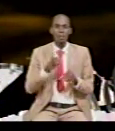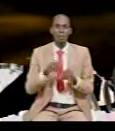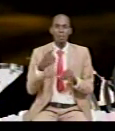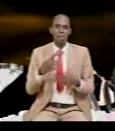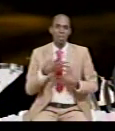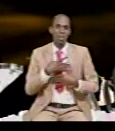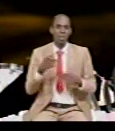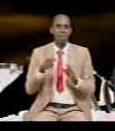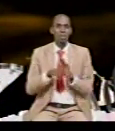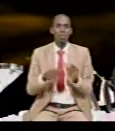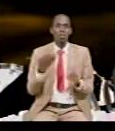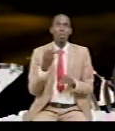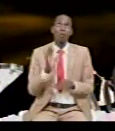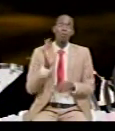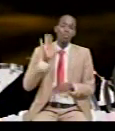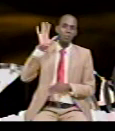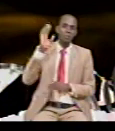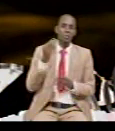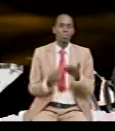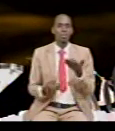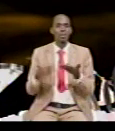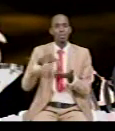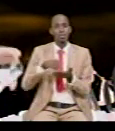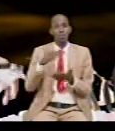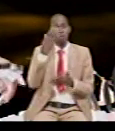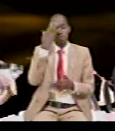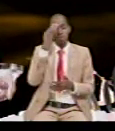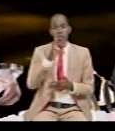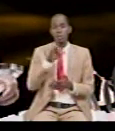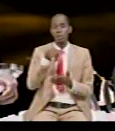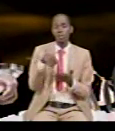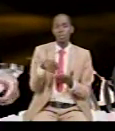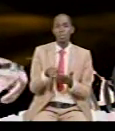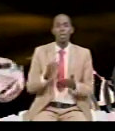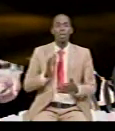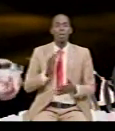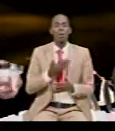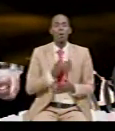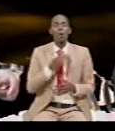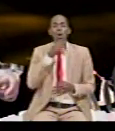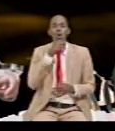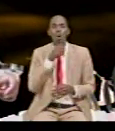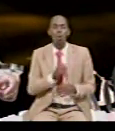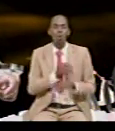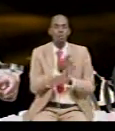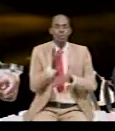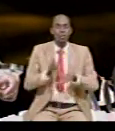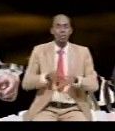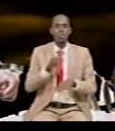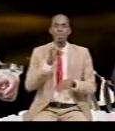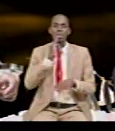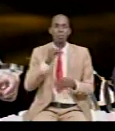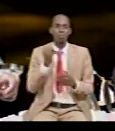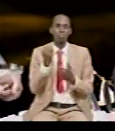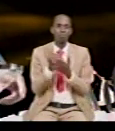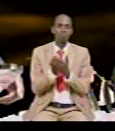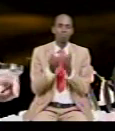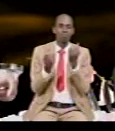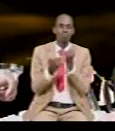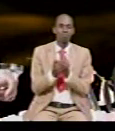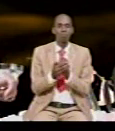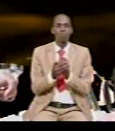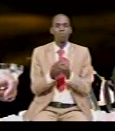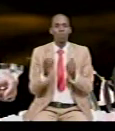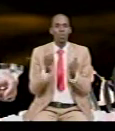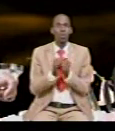his resurrection, knowing this, that our old man is crucified with him, that